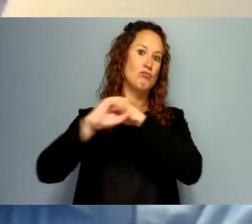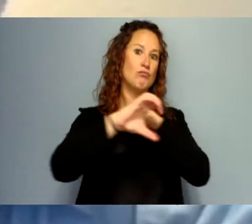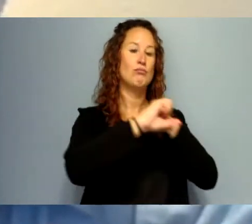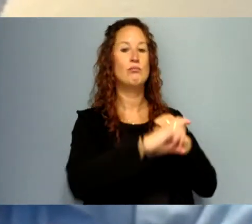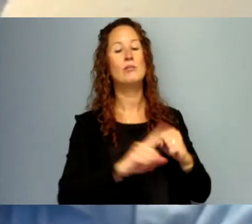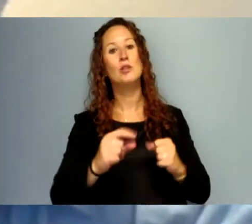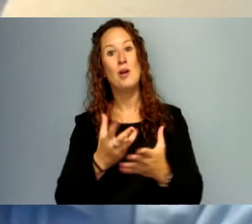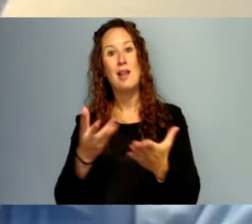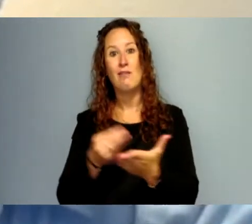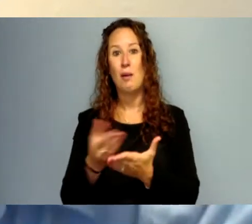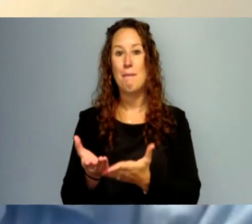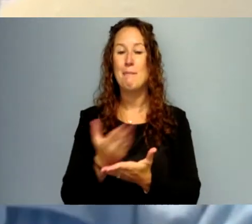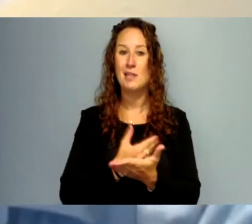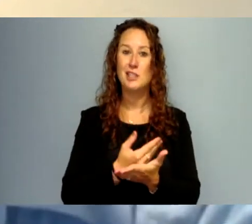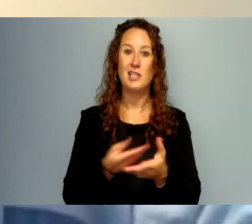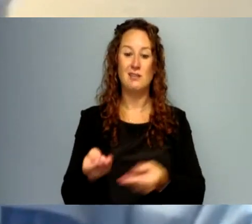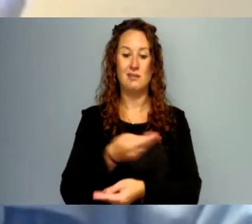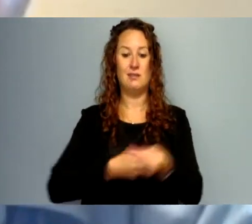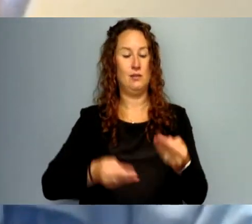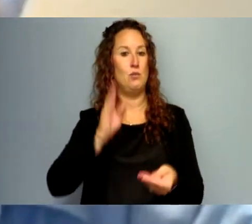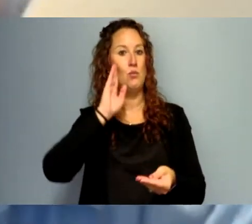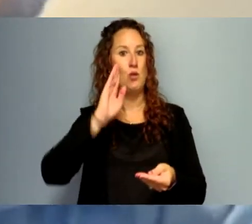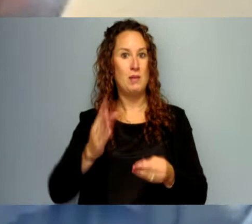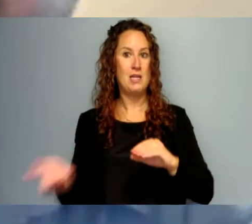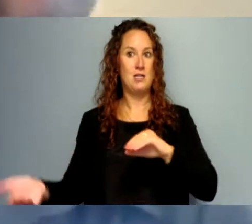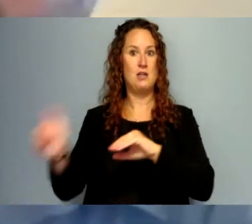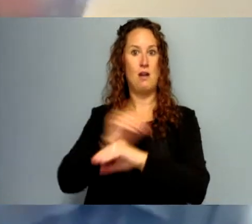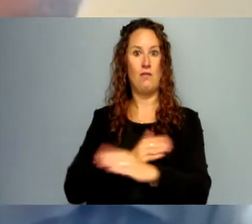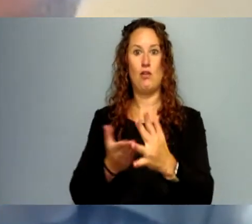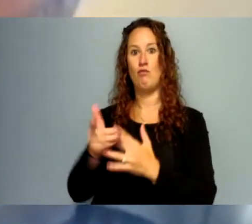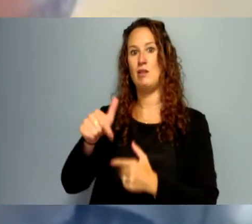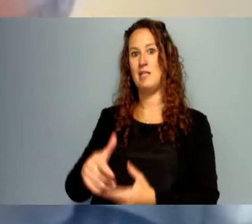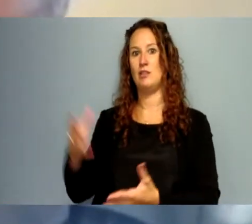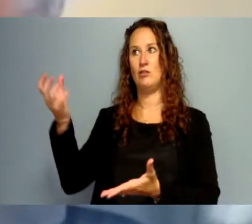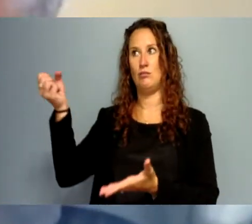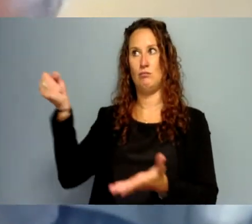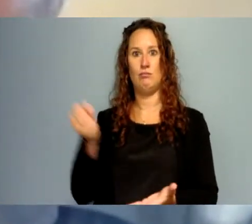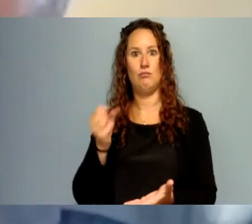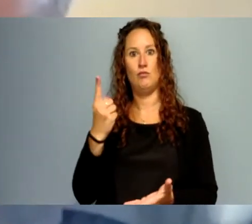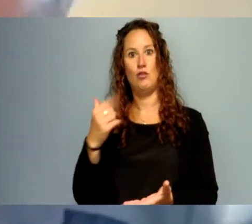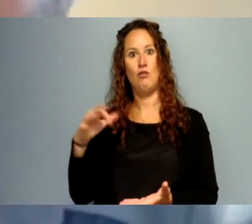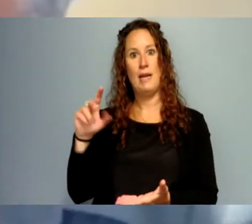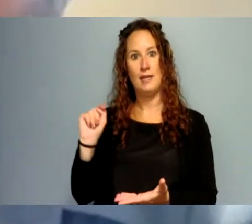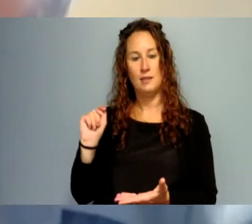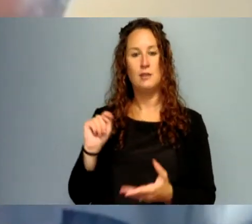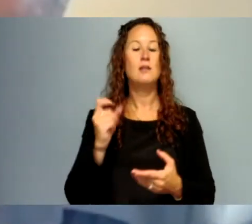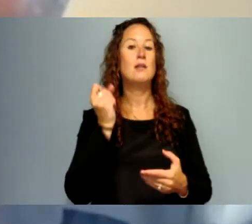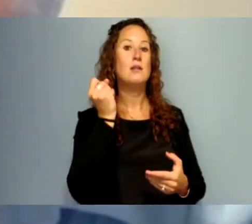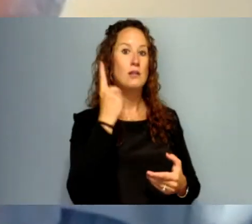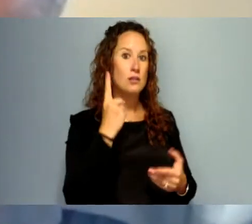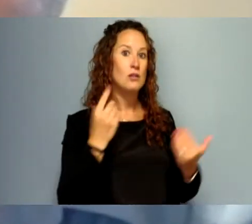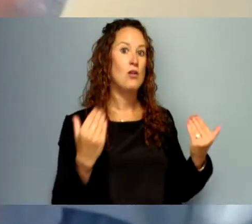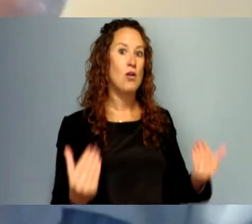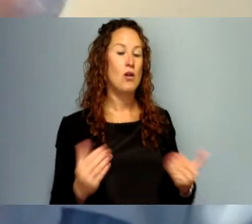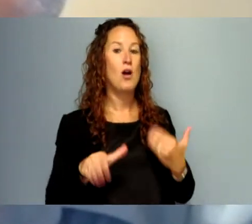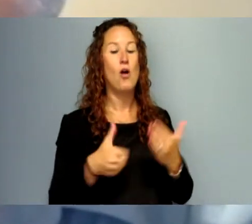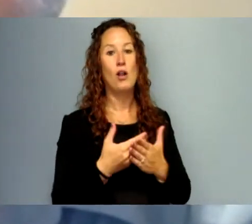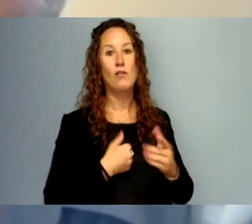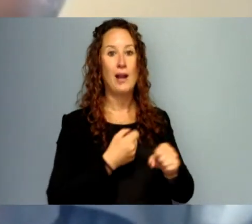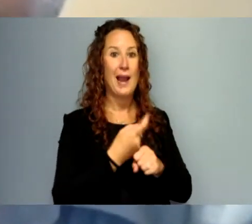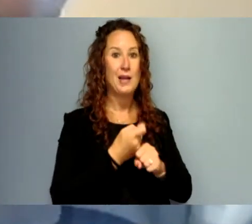budget is going to be able to be covered by this grant. We currently, for all of our annual budget